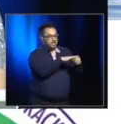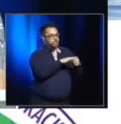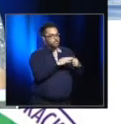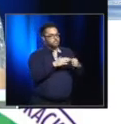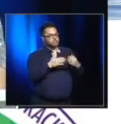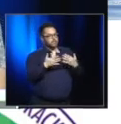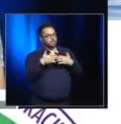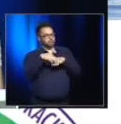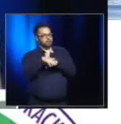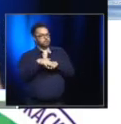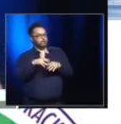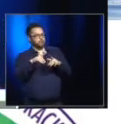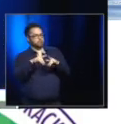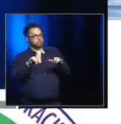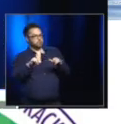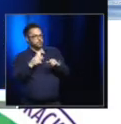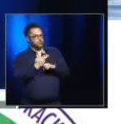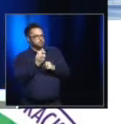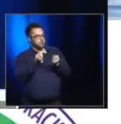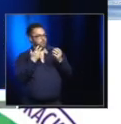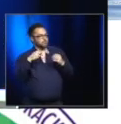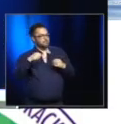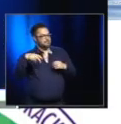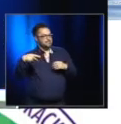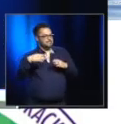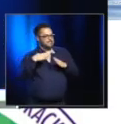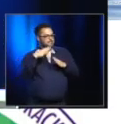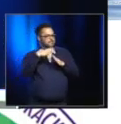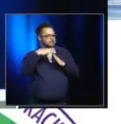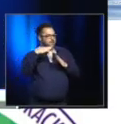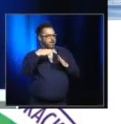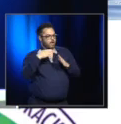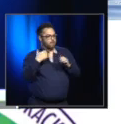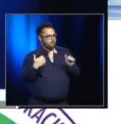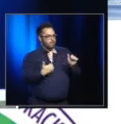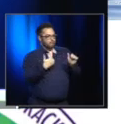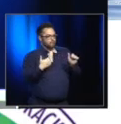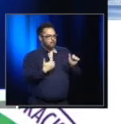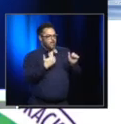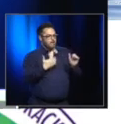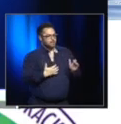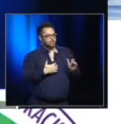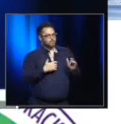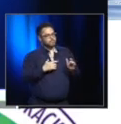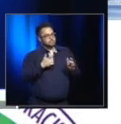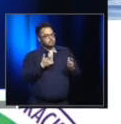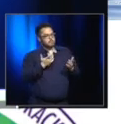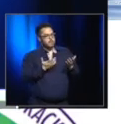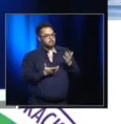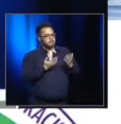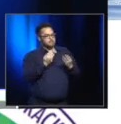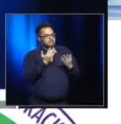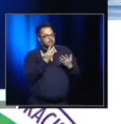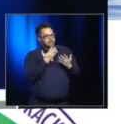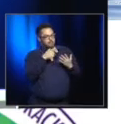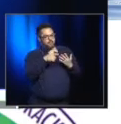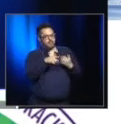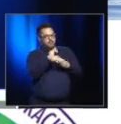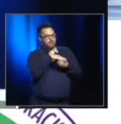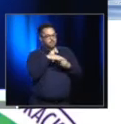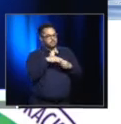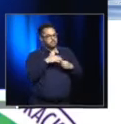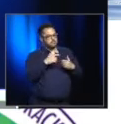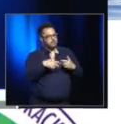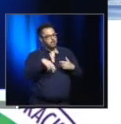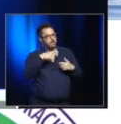of top predators that came from a range of different ecological backgrounds, it must indicate regions of high